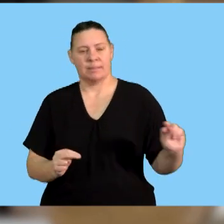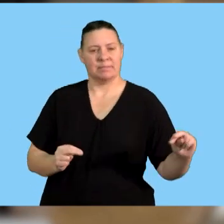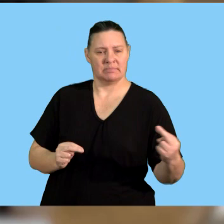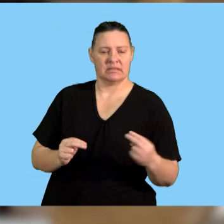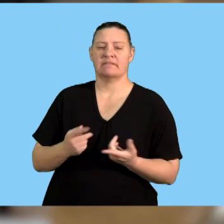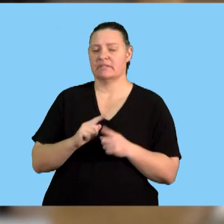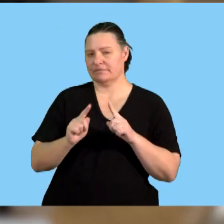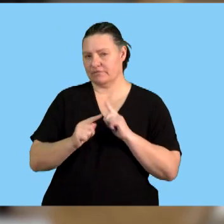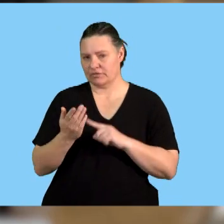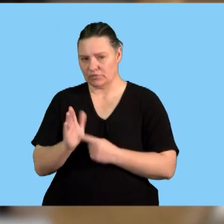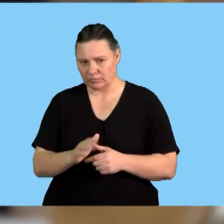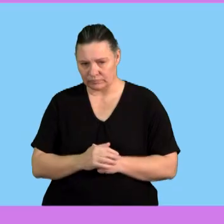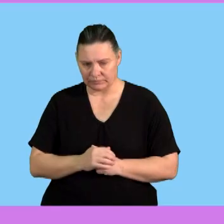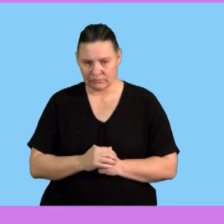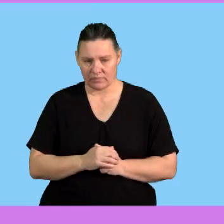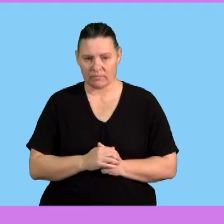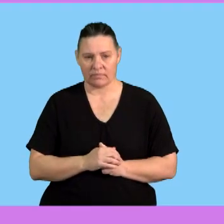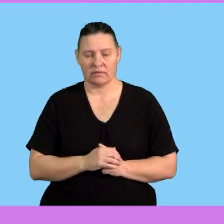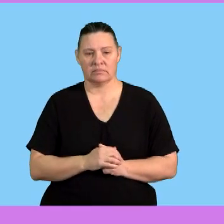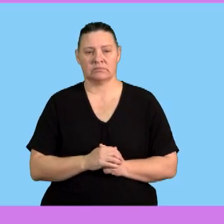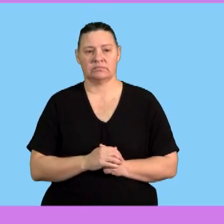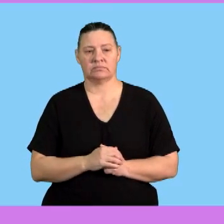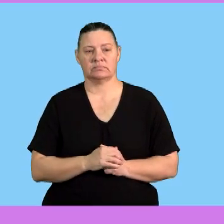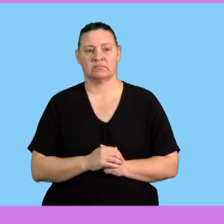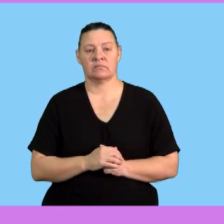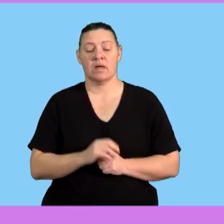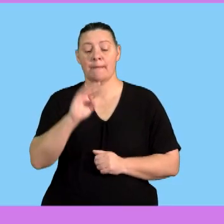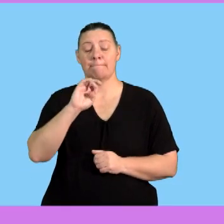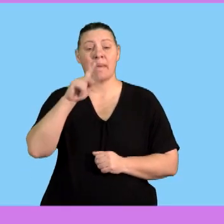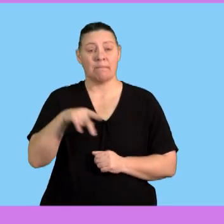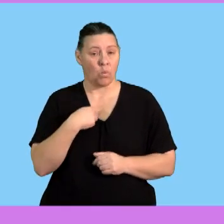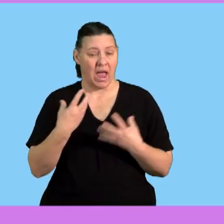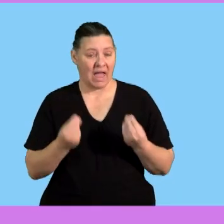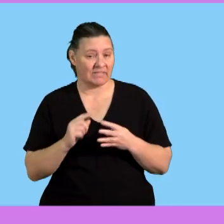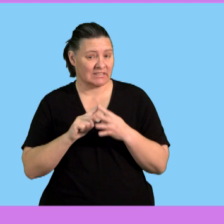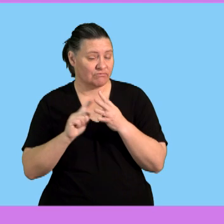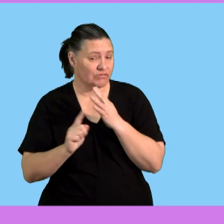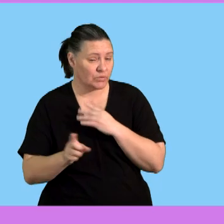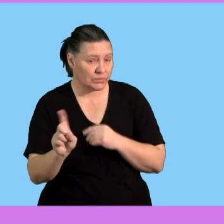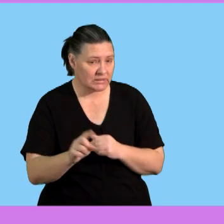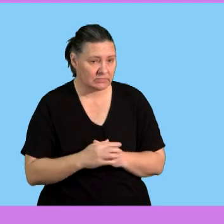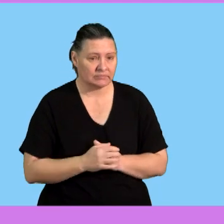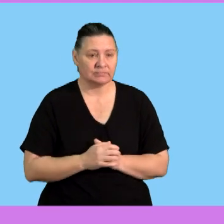different perspective. Right, so now the type of maps that we are having,